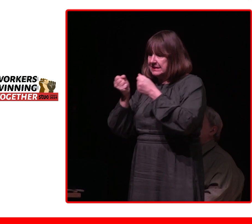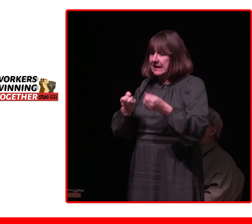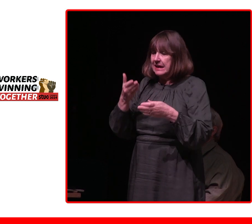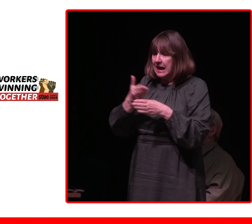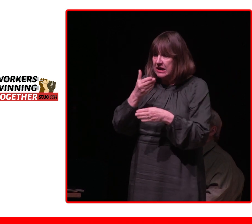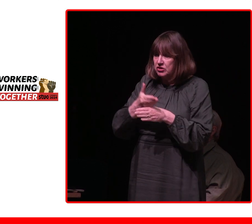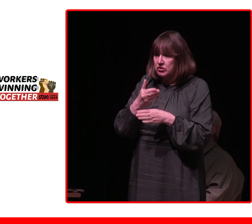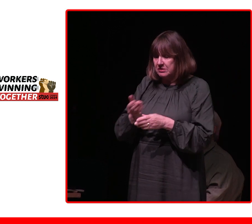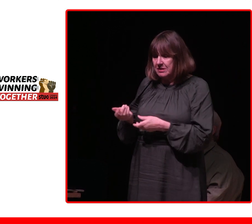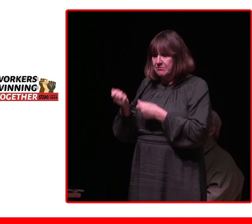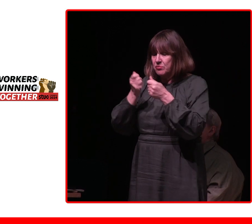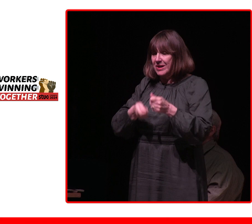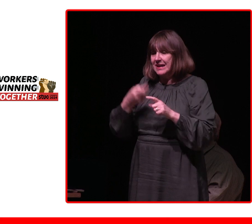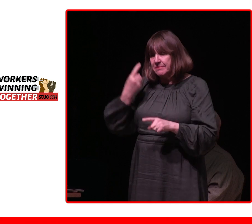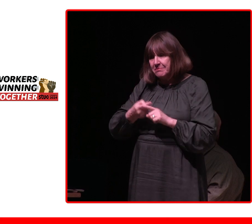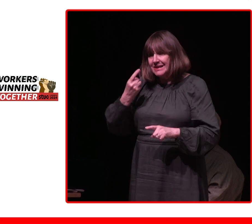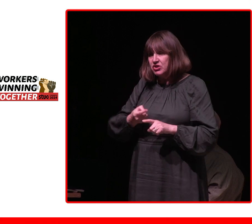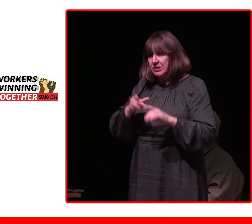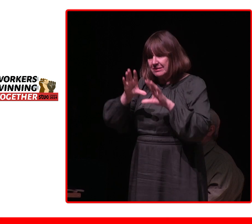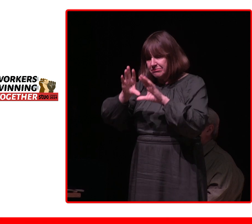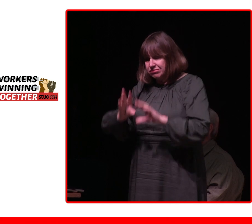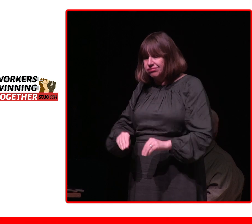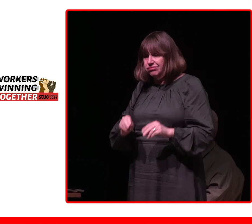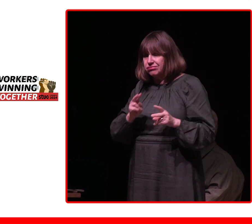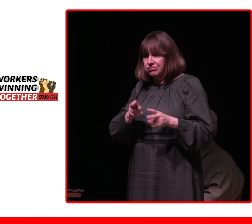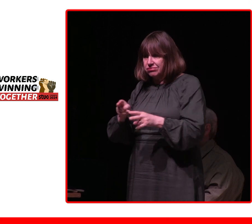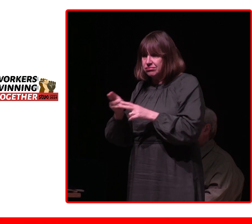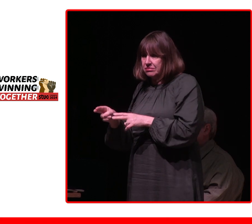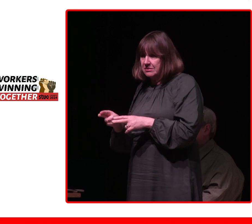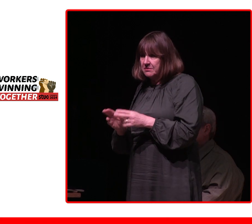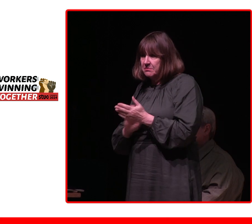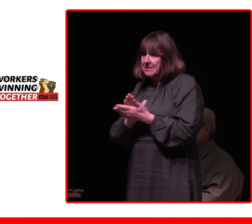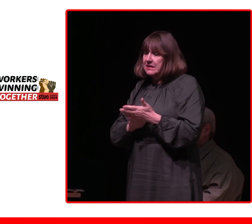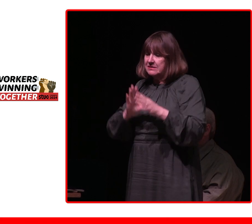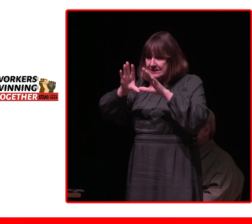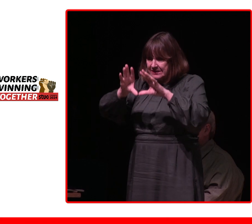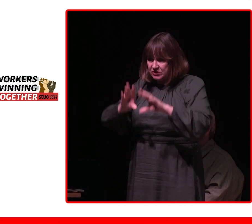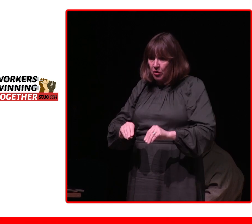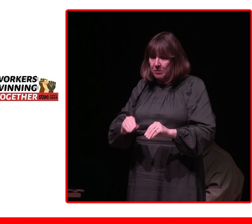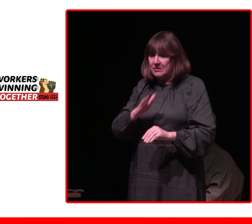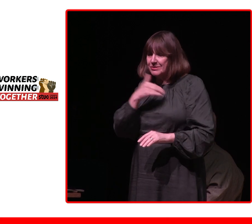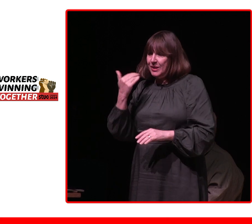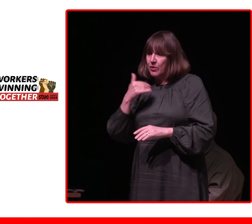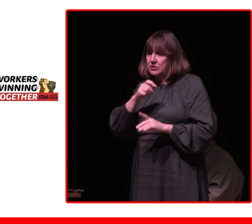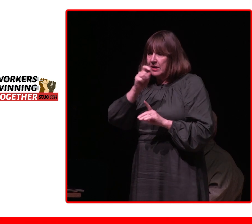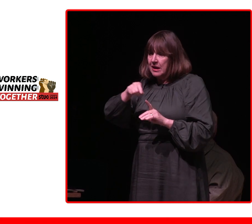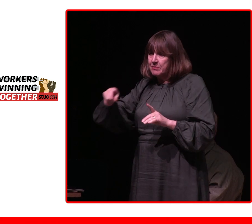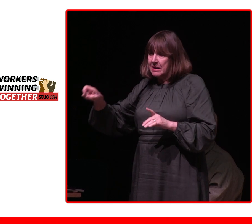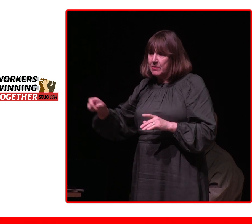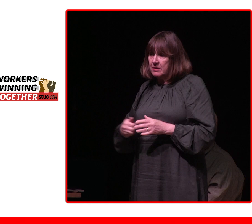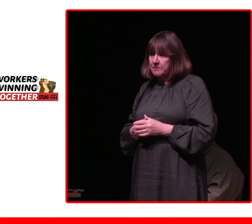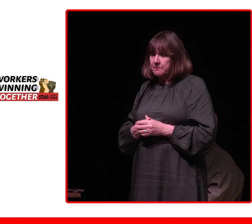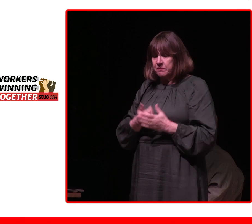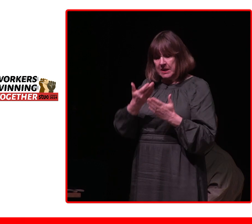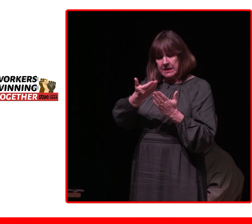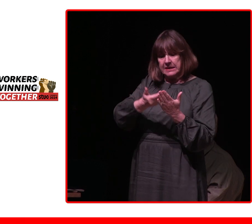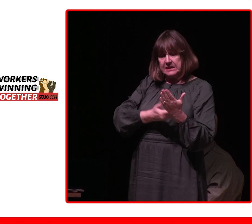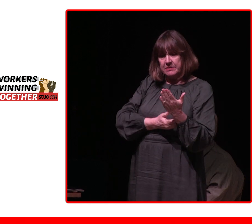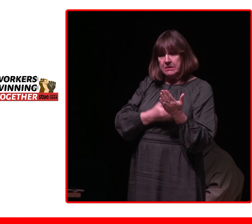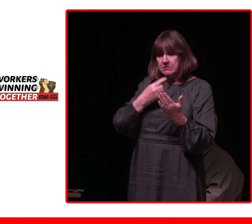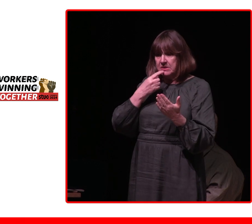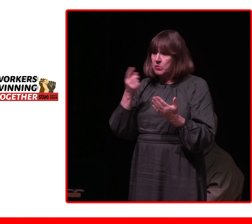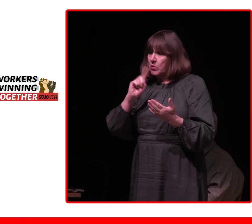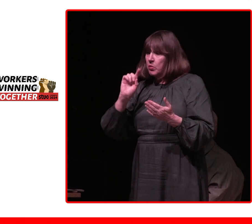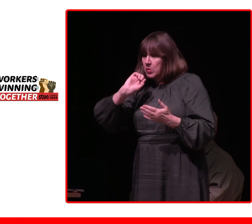ceasefire and an end to the relentless slaughter of men, women and children. The General Council statement sets out what we will do as a